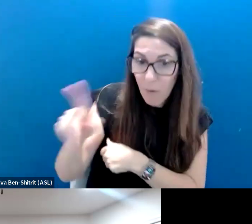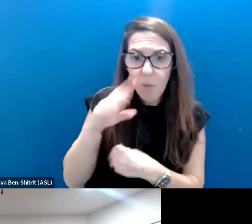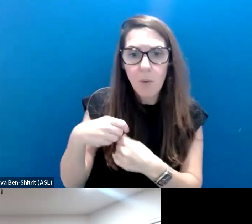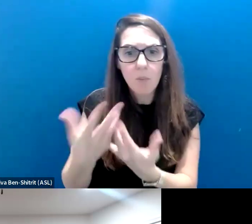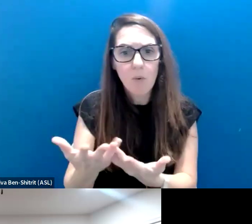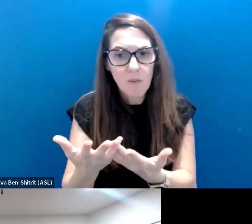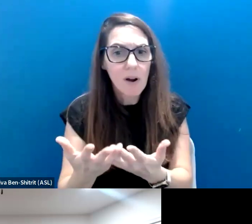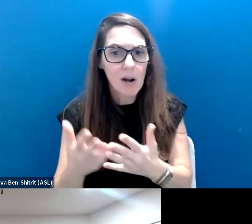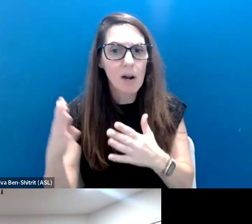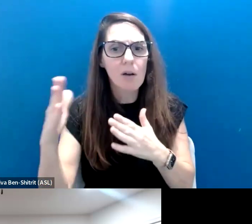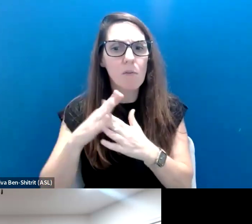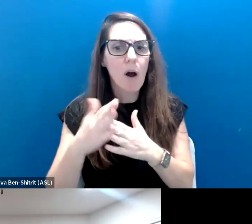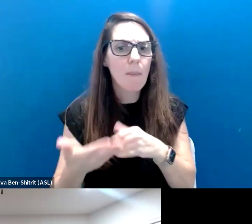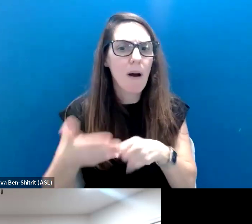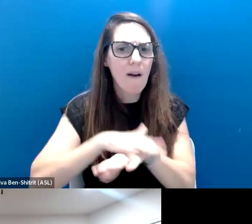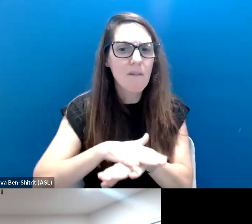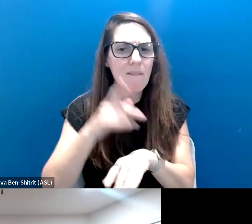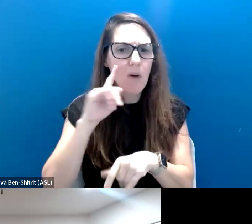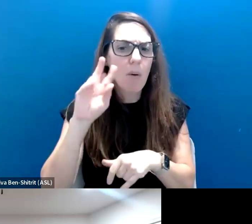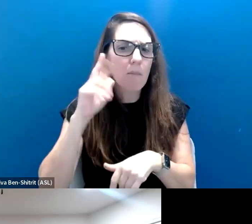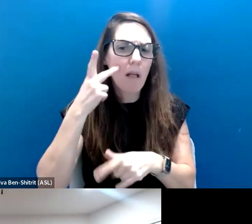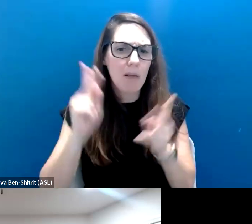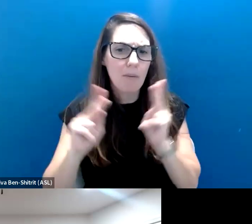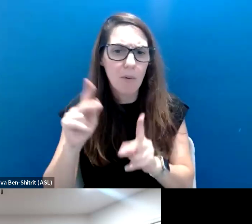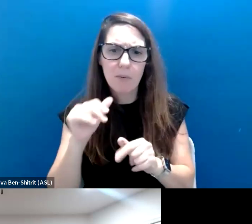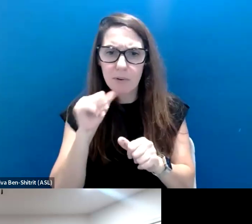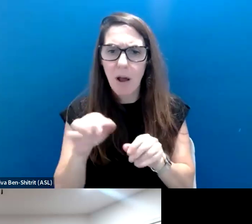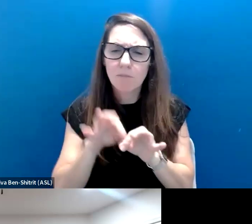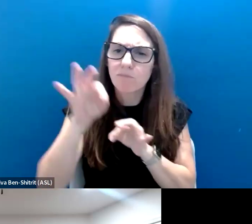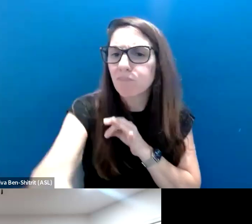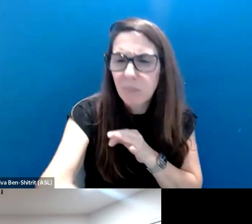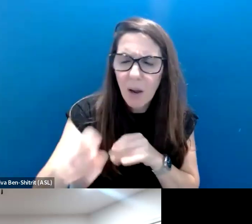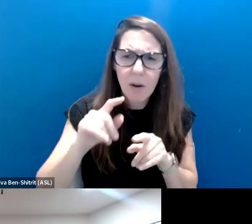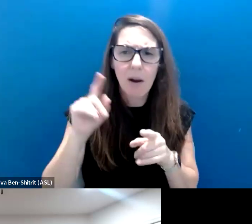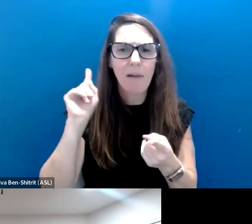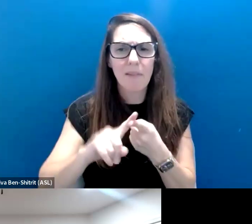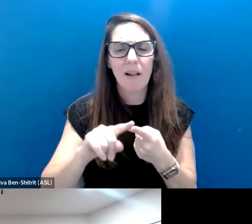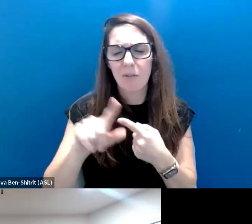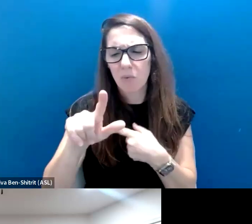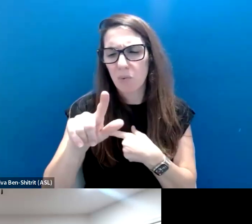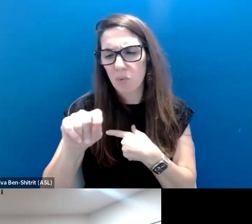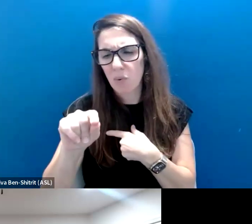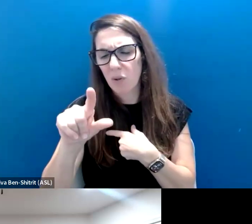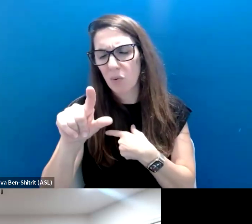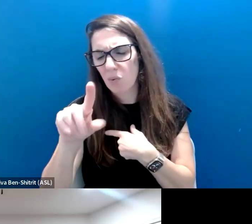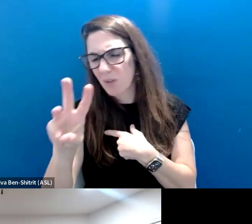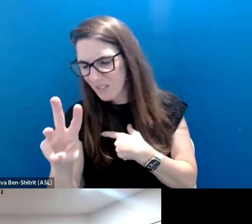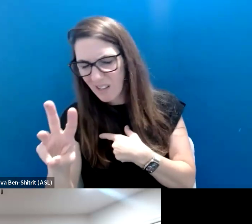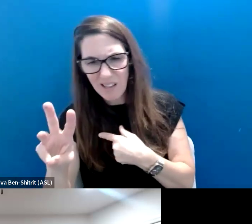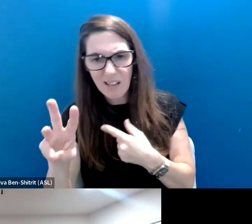political folks in doing that. It won't push it back indefinitely, so it won't be the end of 2026, but it would be with the goal of finishing up by